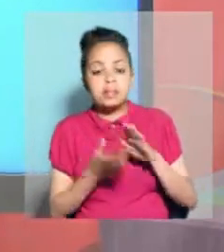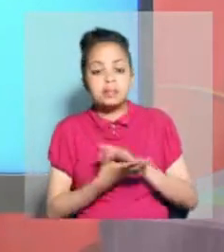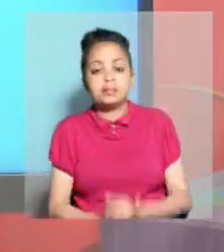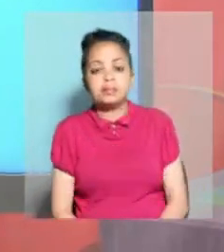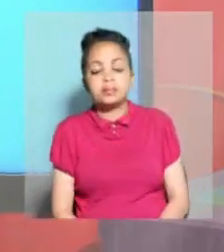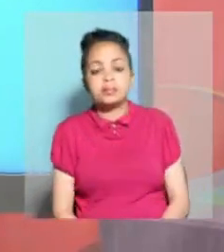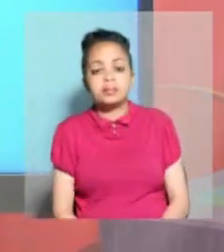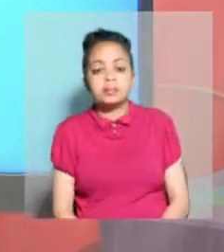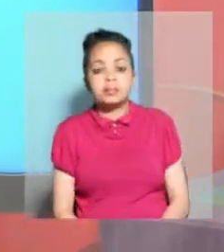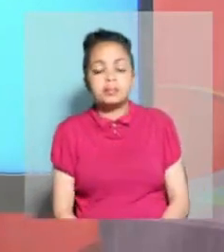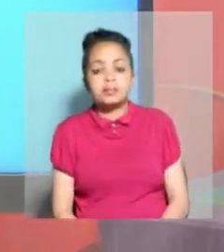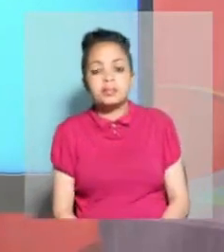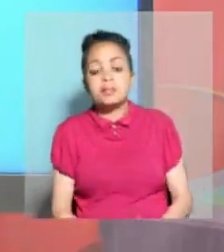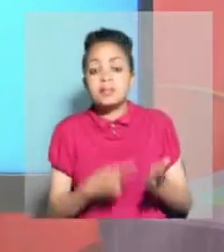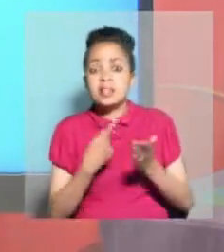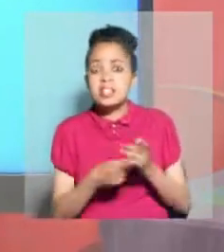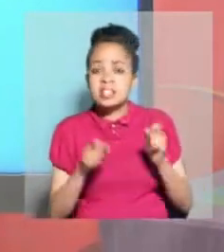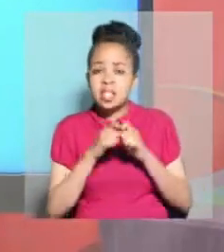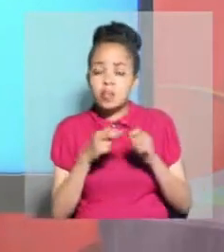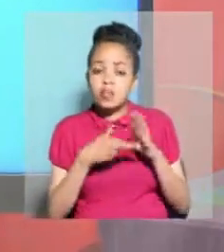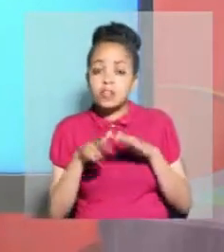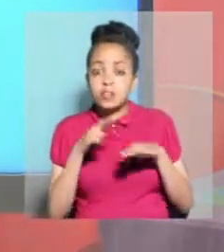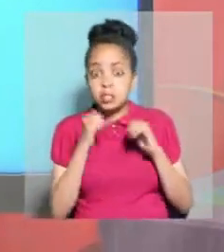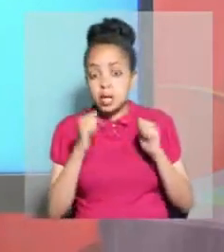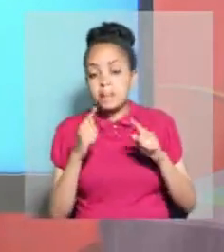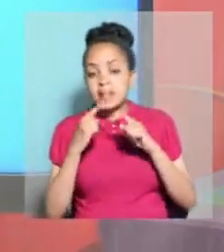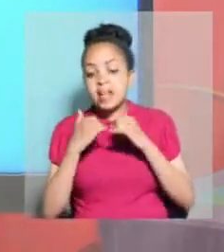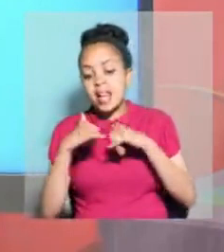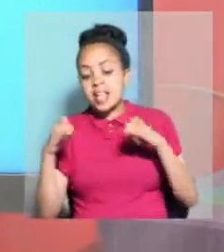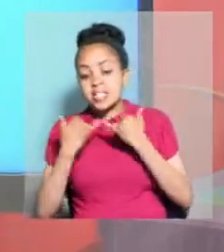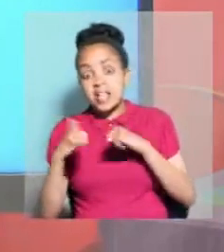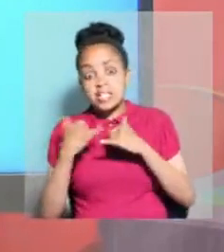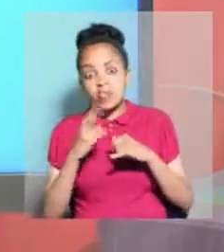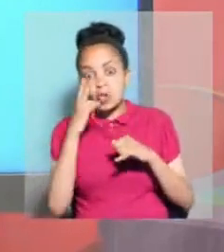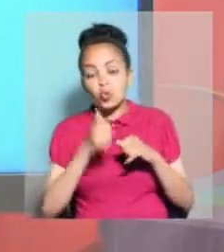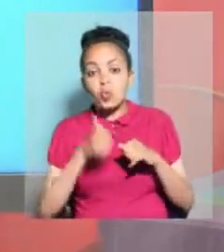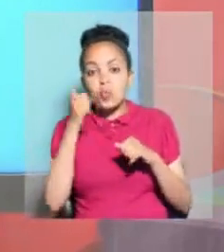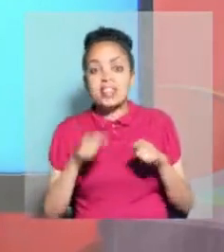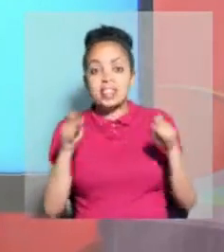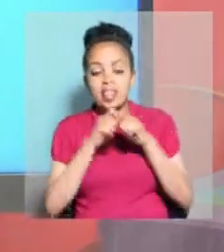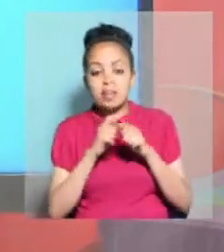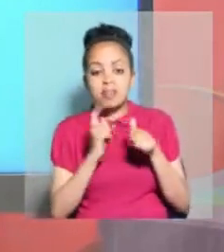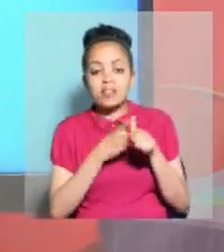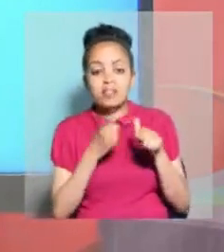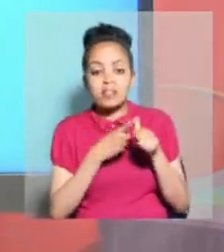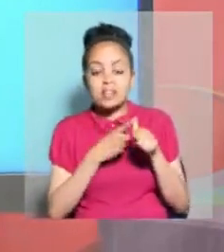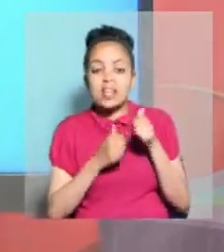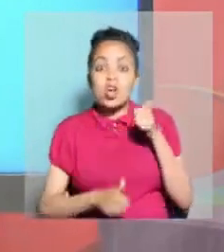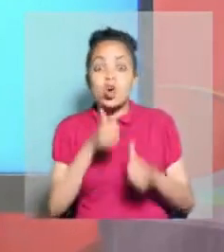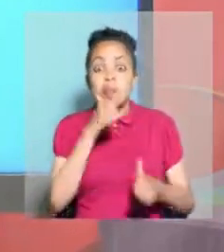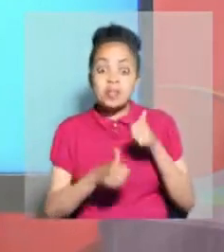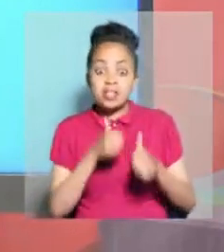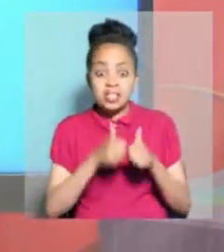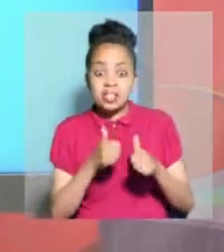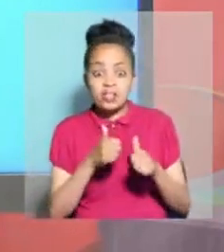Well then, this type of inhibitor can be classified into two main types. One is competitive